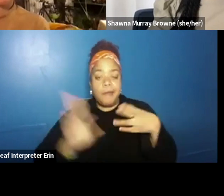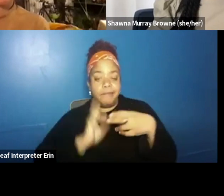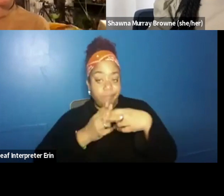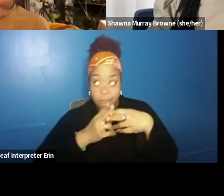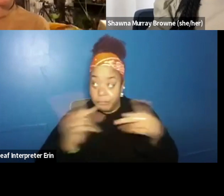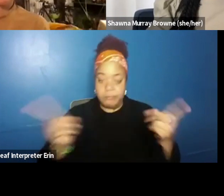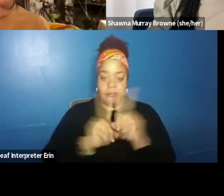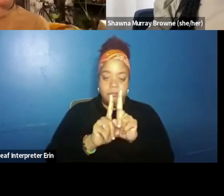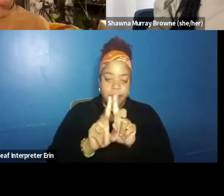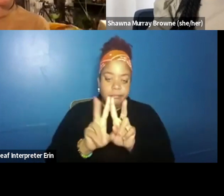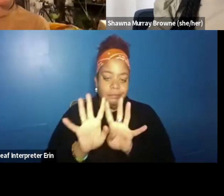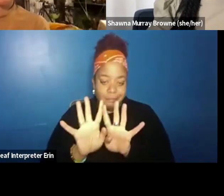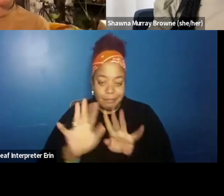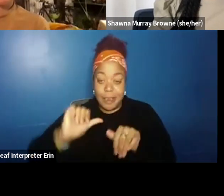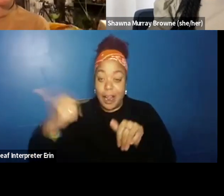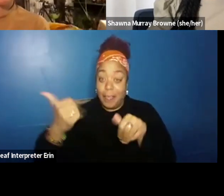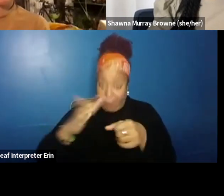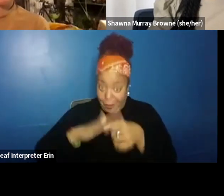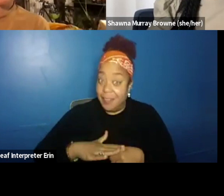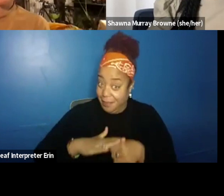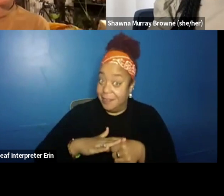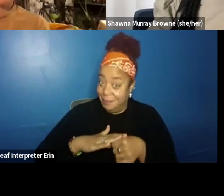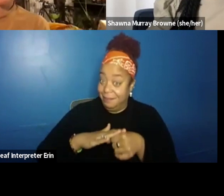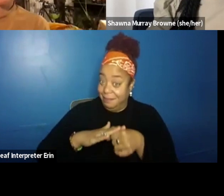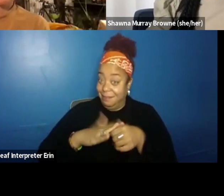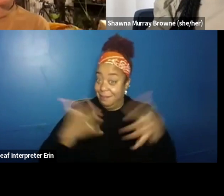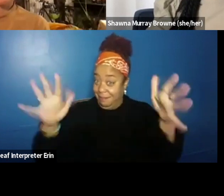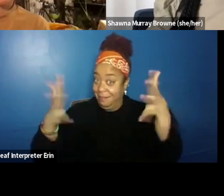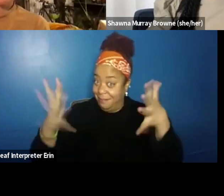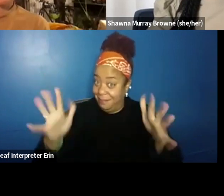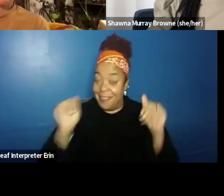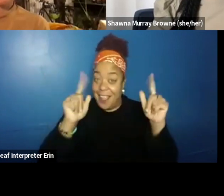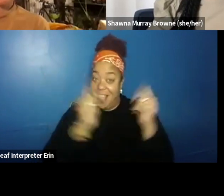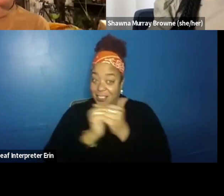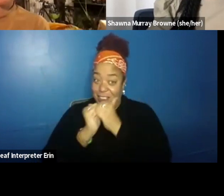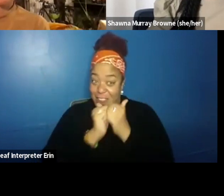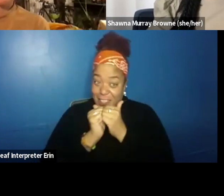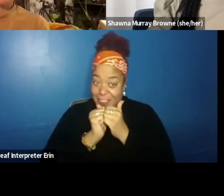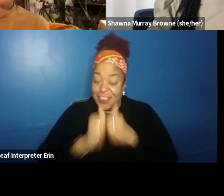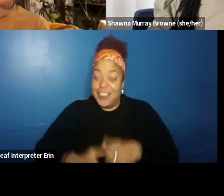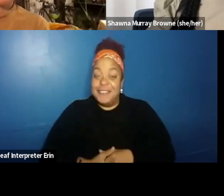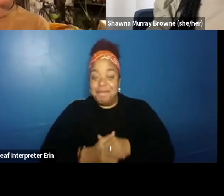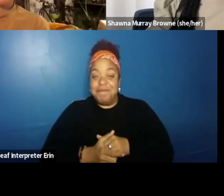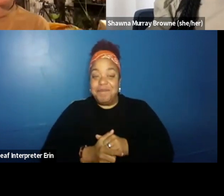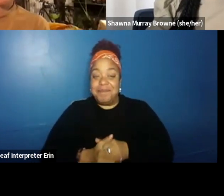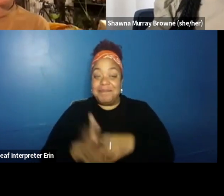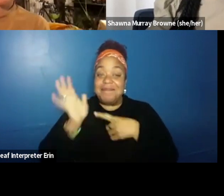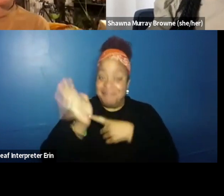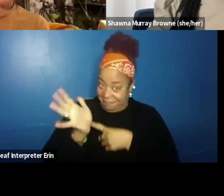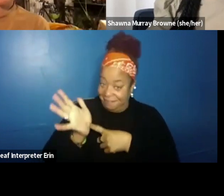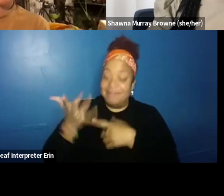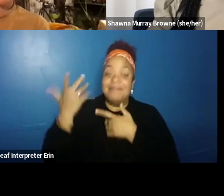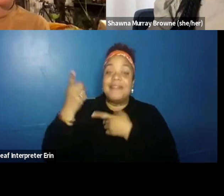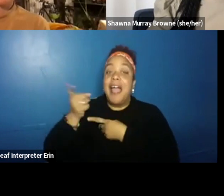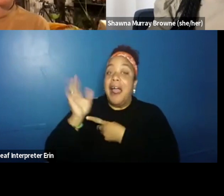It's leveraged to justify widespread preordained inequity and violence. And it